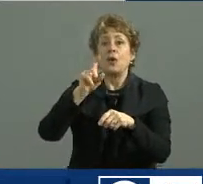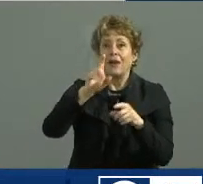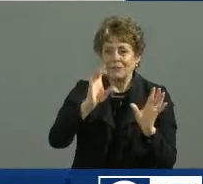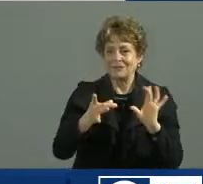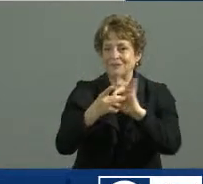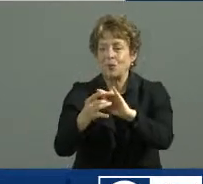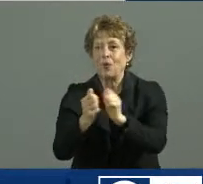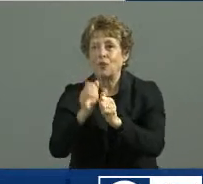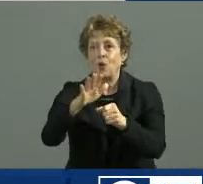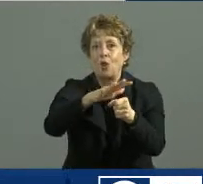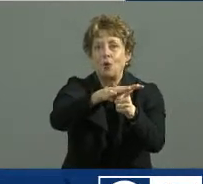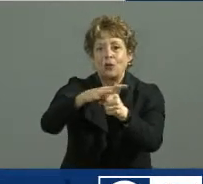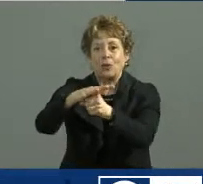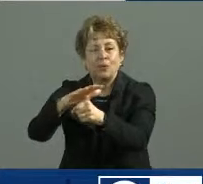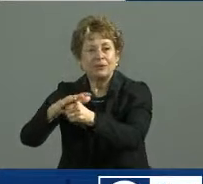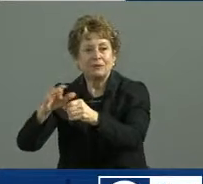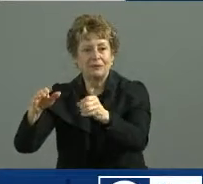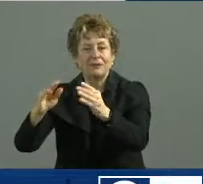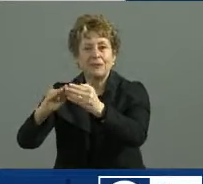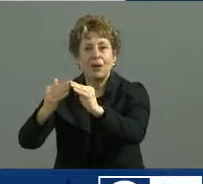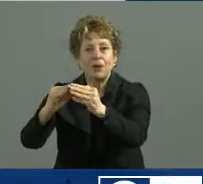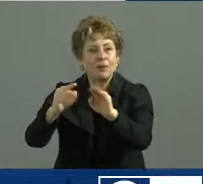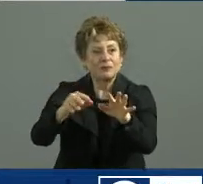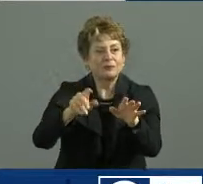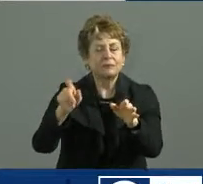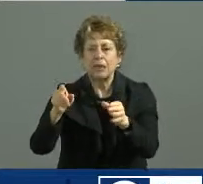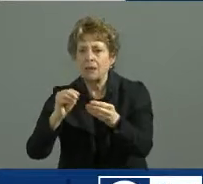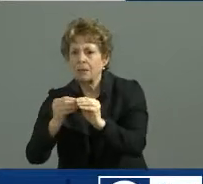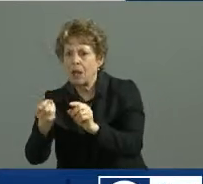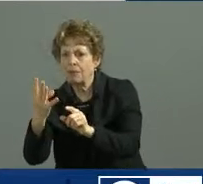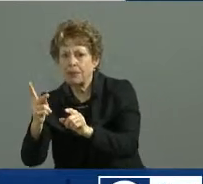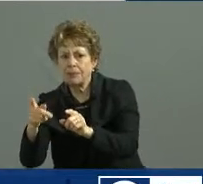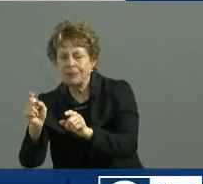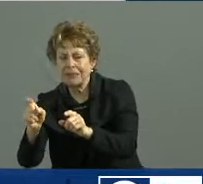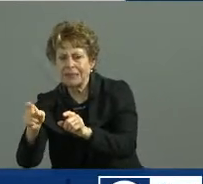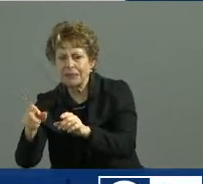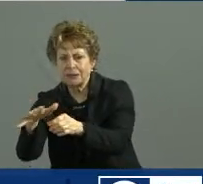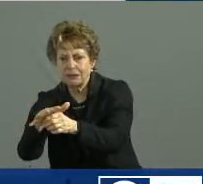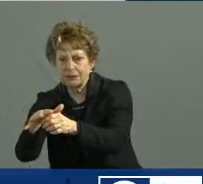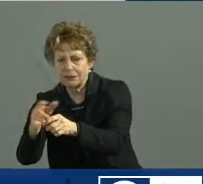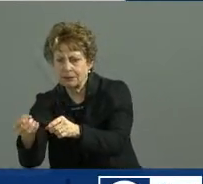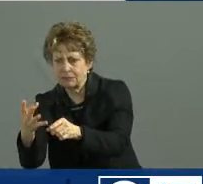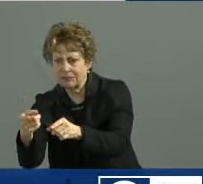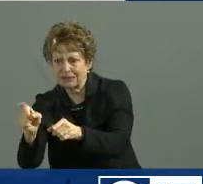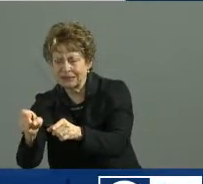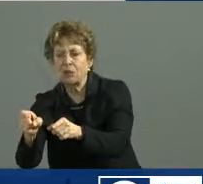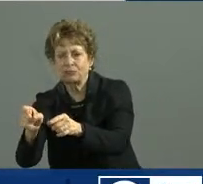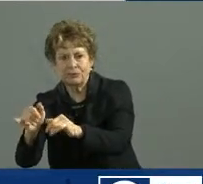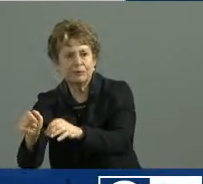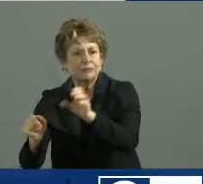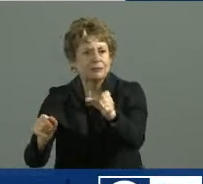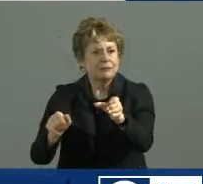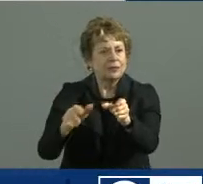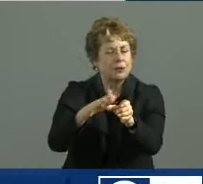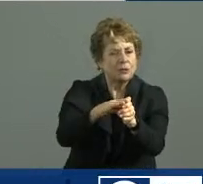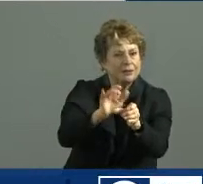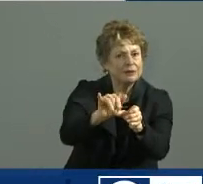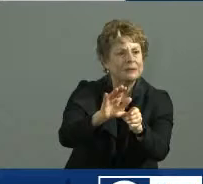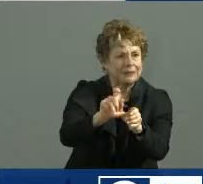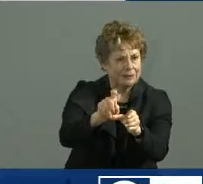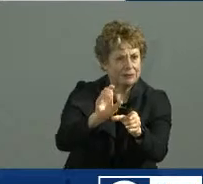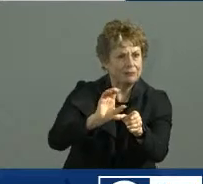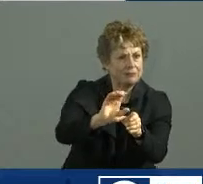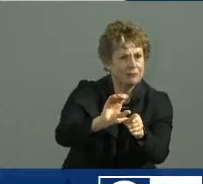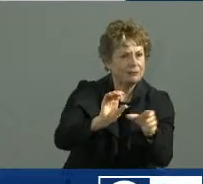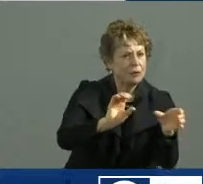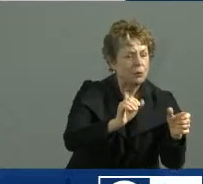priority population that is currently being vaccinated in that jurisdiction. Our local health partners then will tell us which